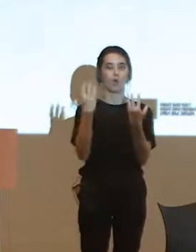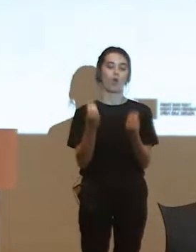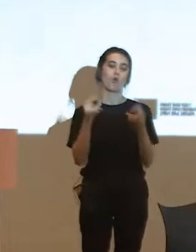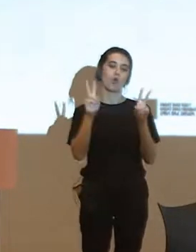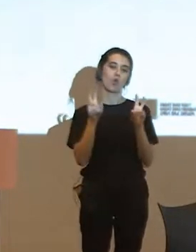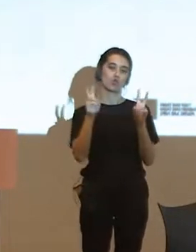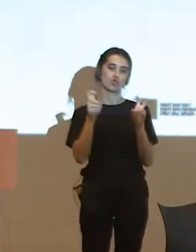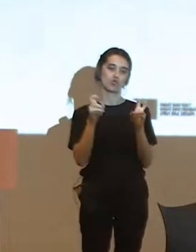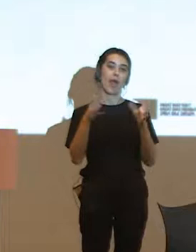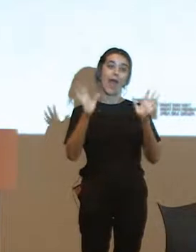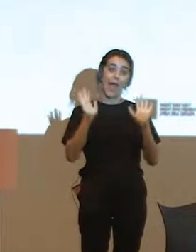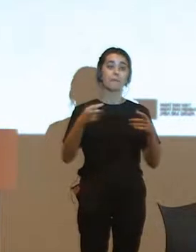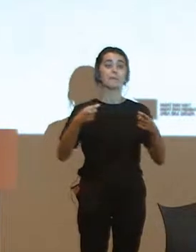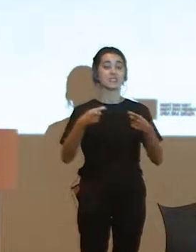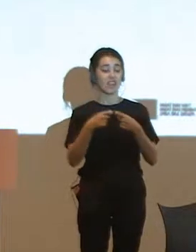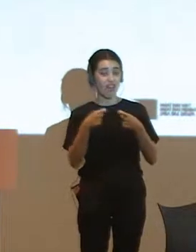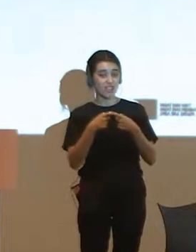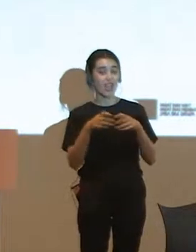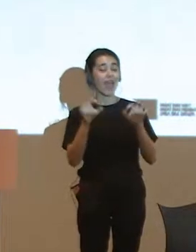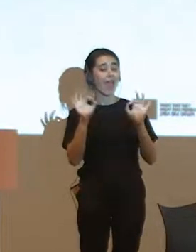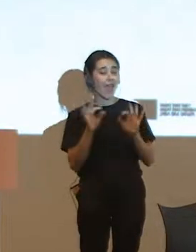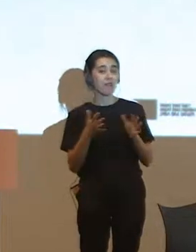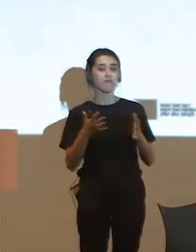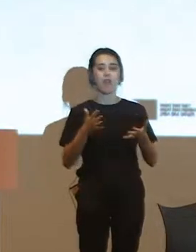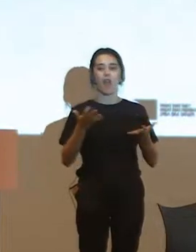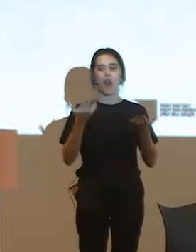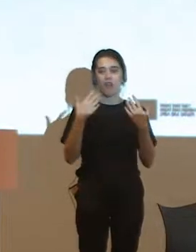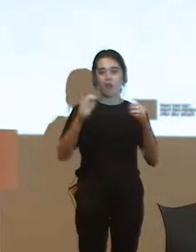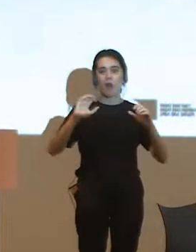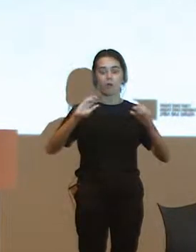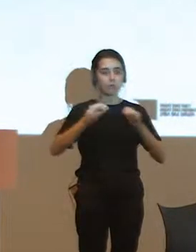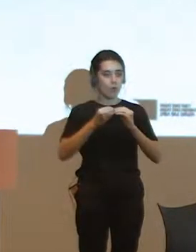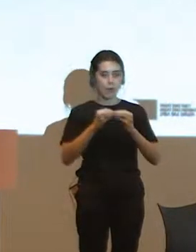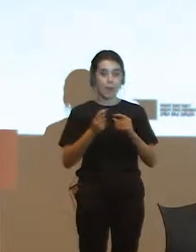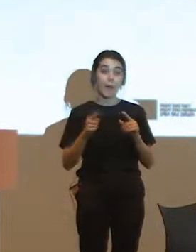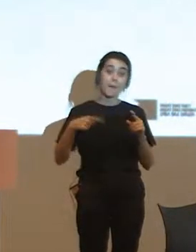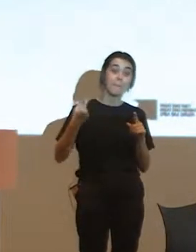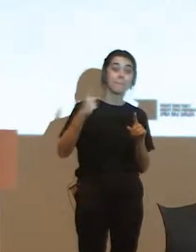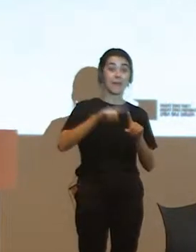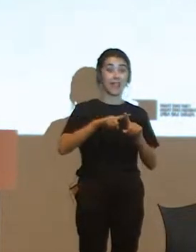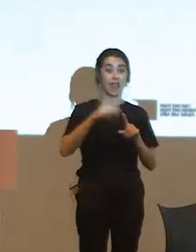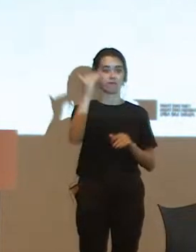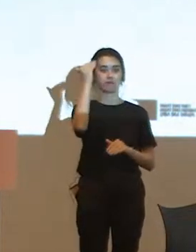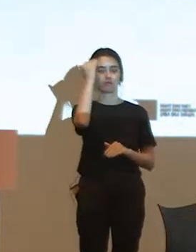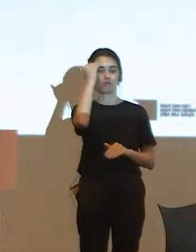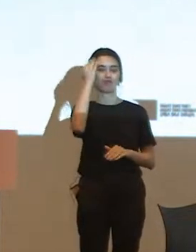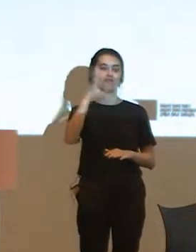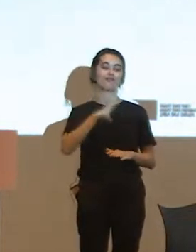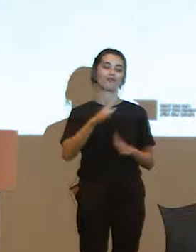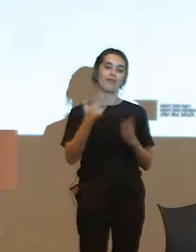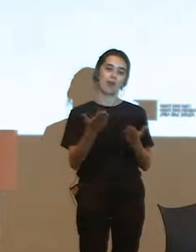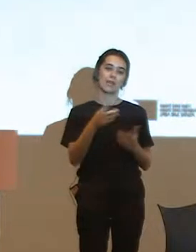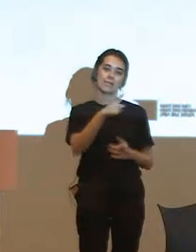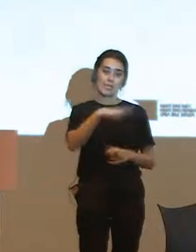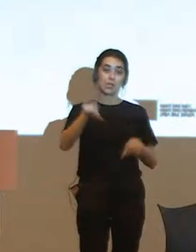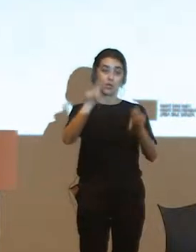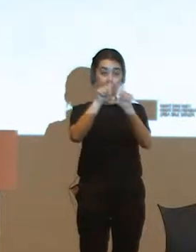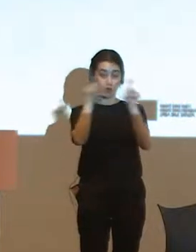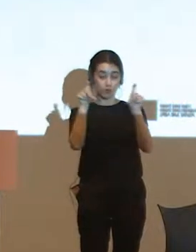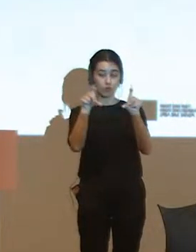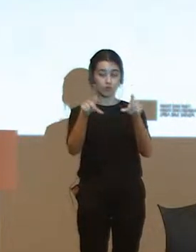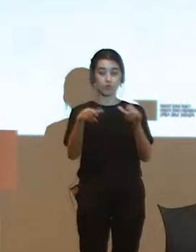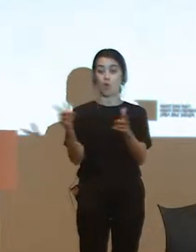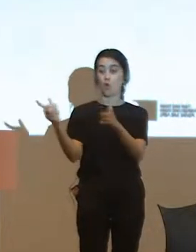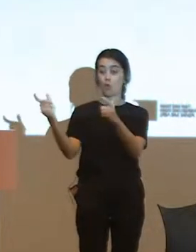poverty so uh you are an organization working for refugee rights